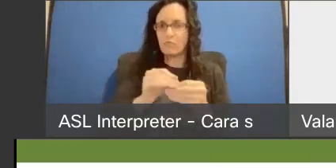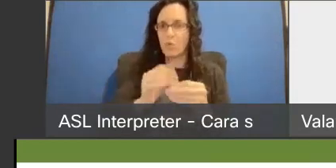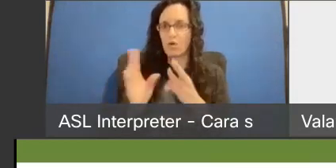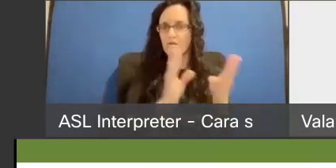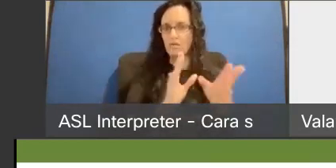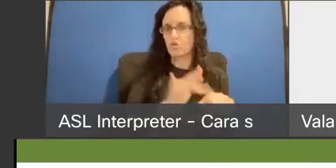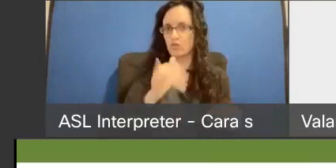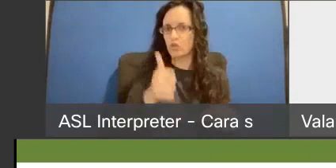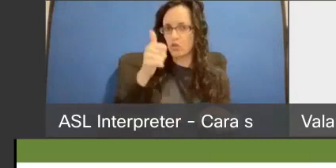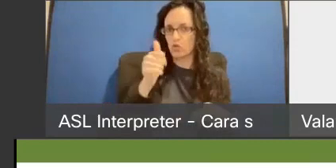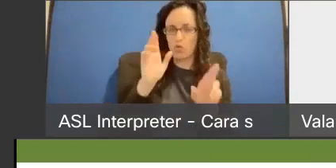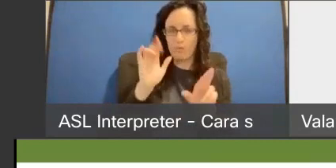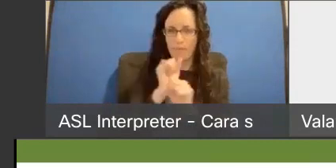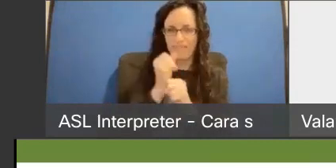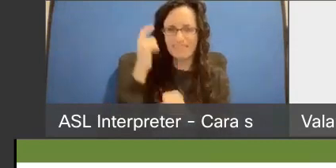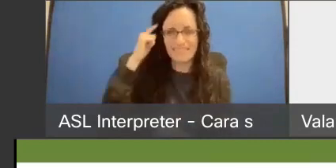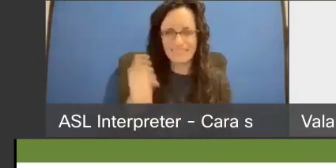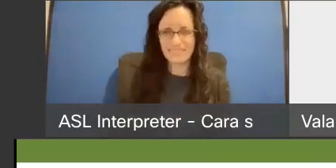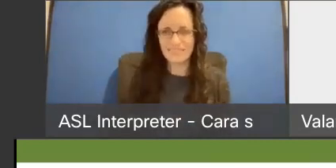So hope that makes sense.